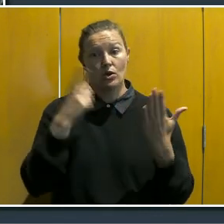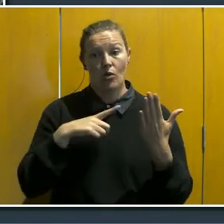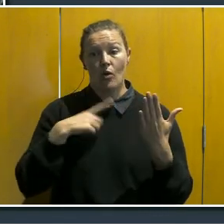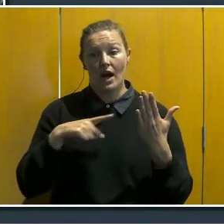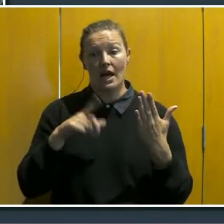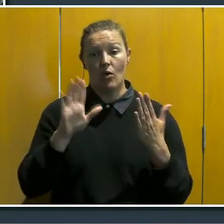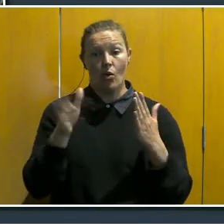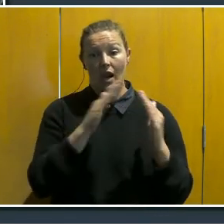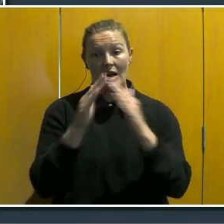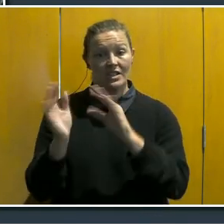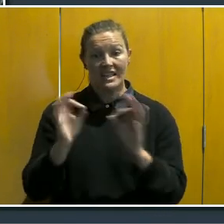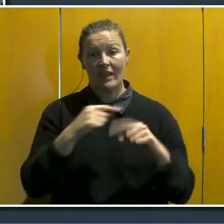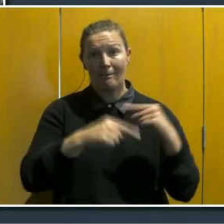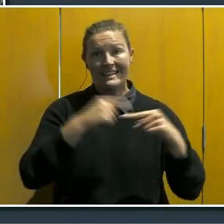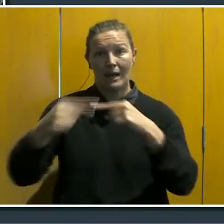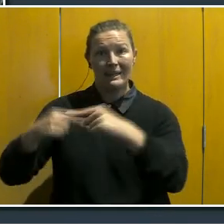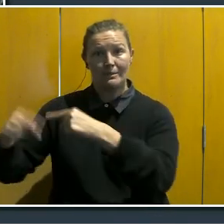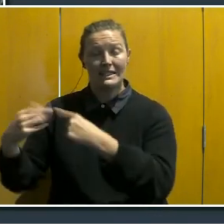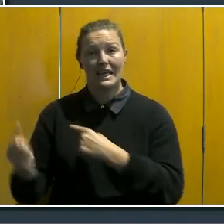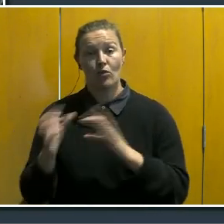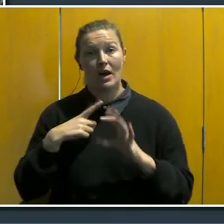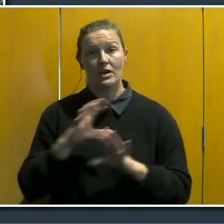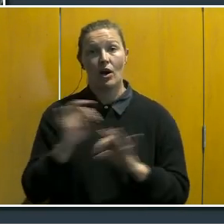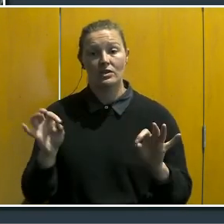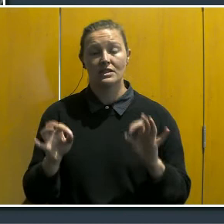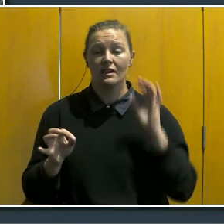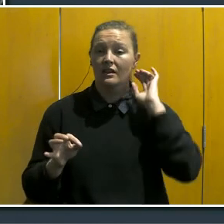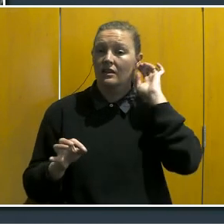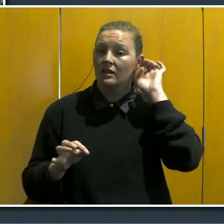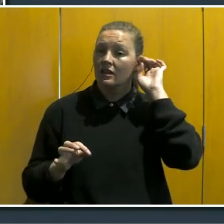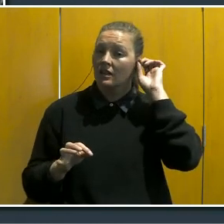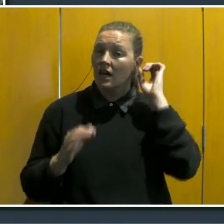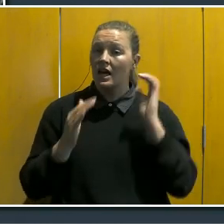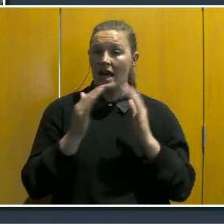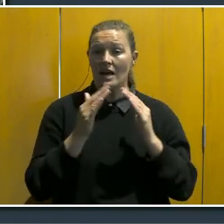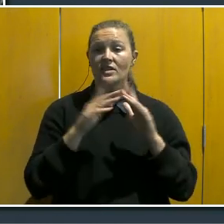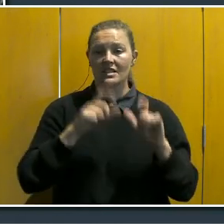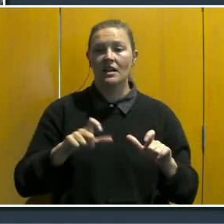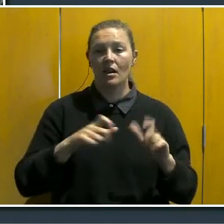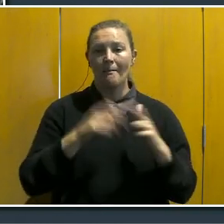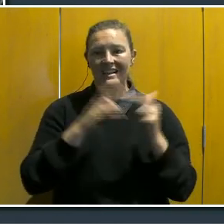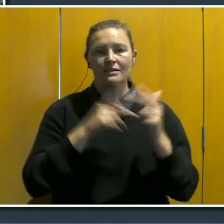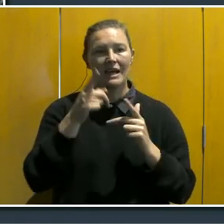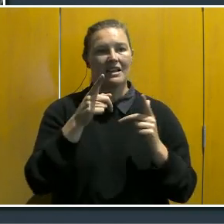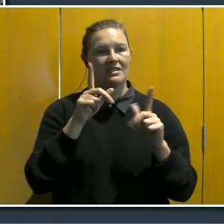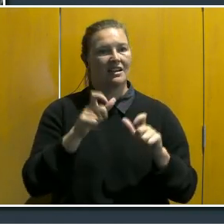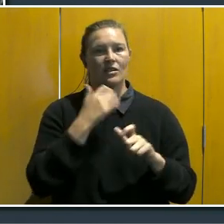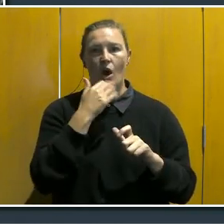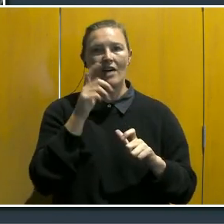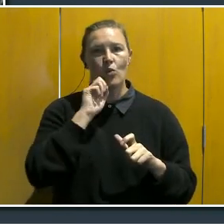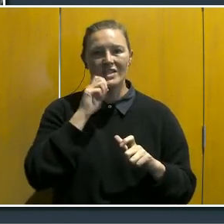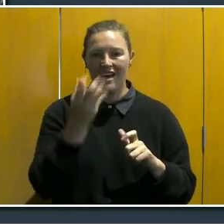metered. Each summer there are restrictions on water use, and still Napier City Council allows houses and retirement homes to be built when clearly there is a water